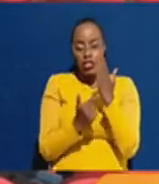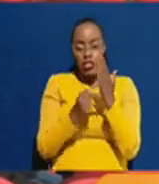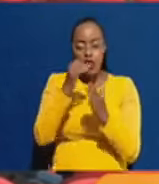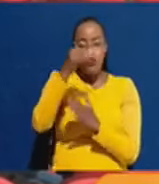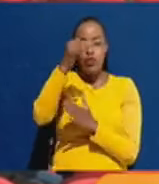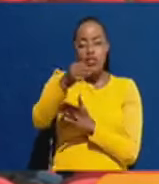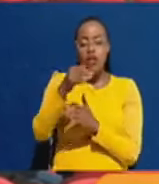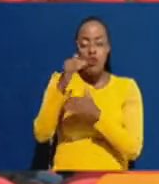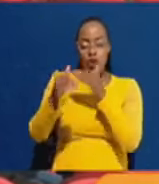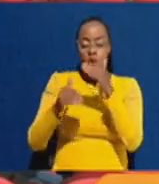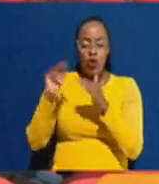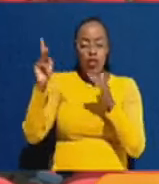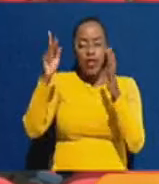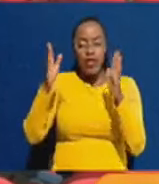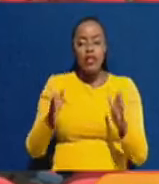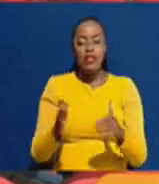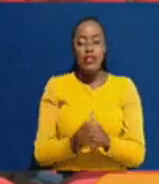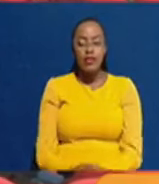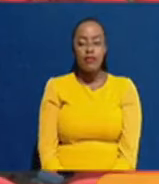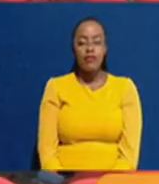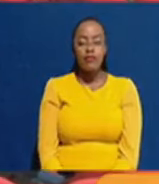for all Kenyans.